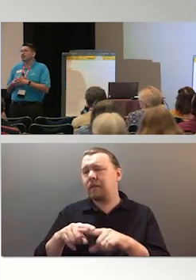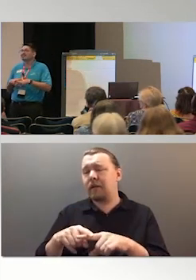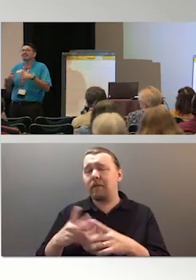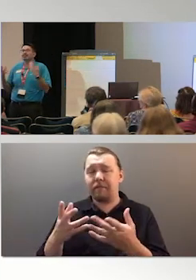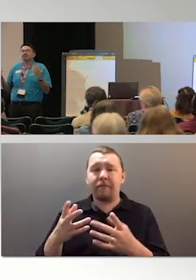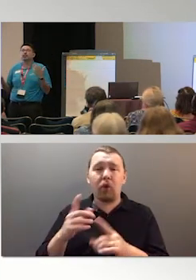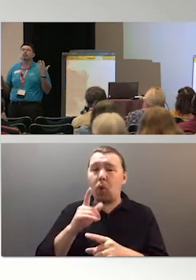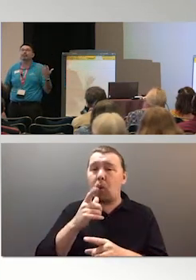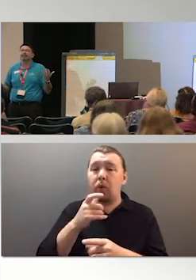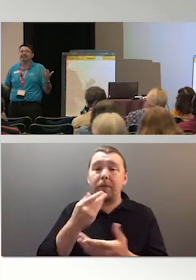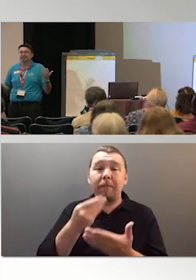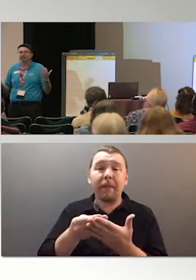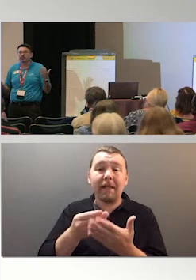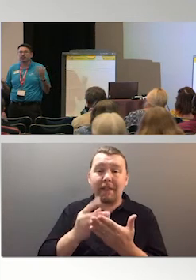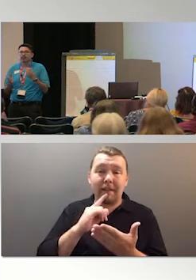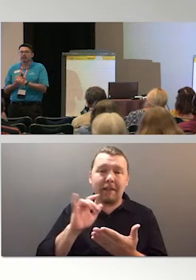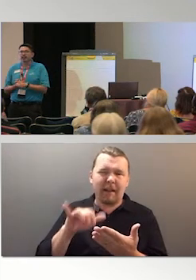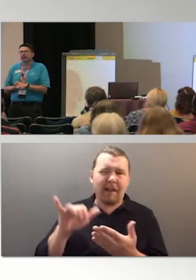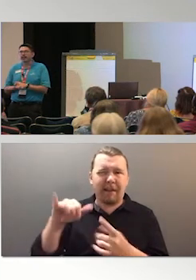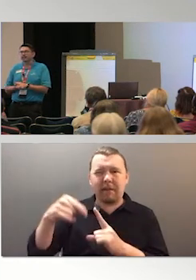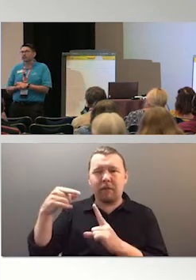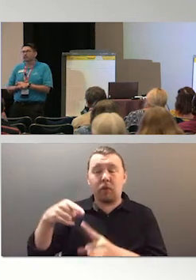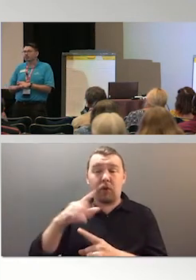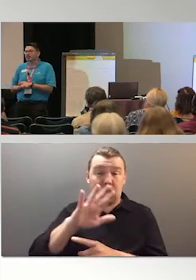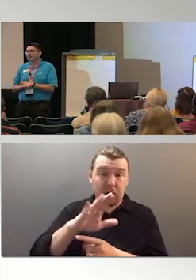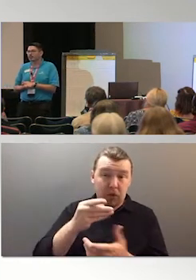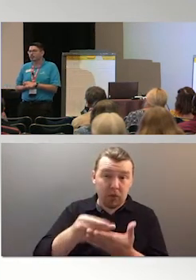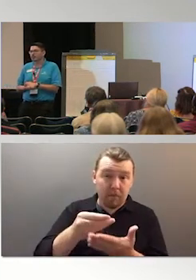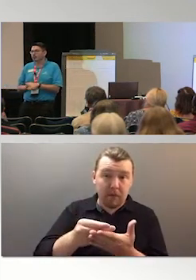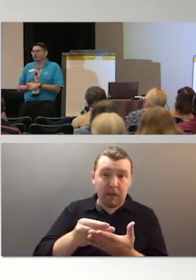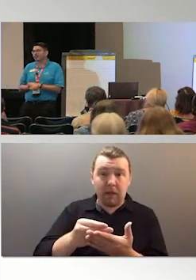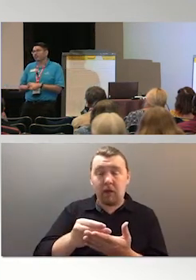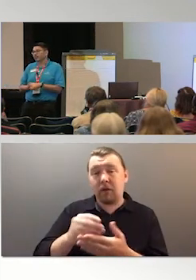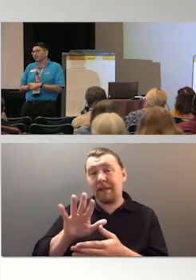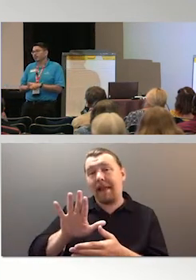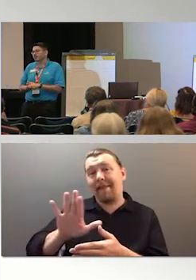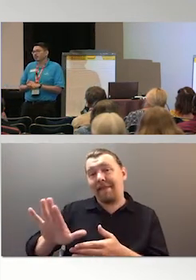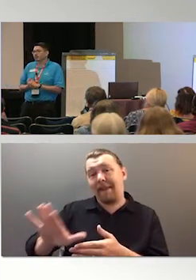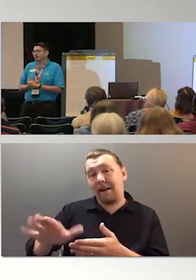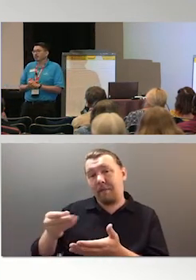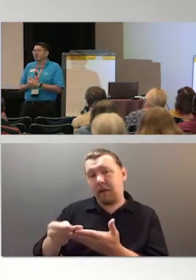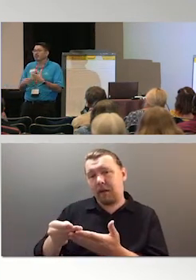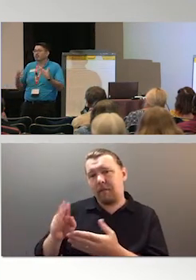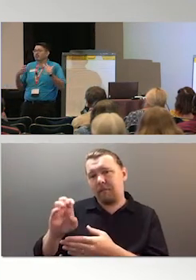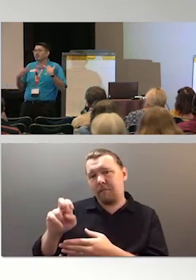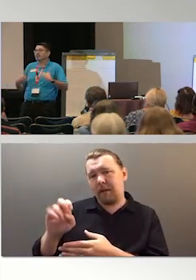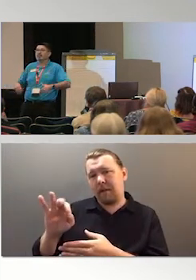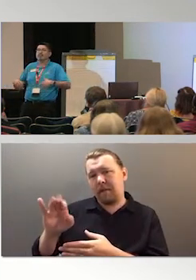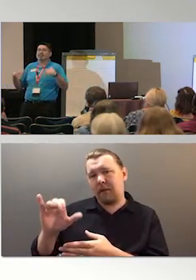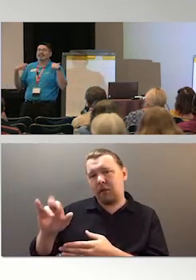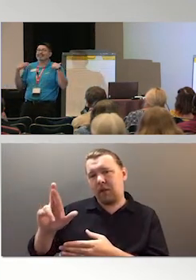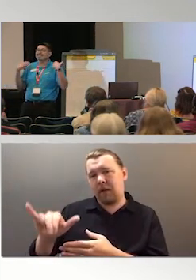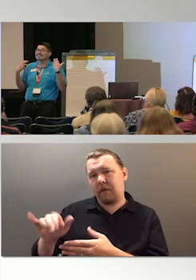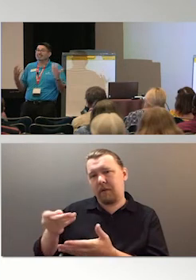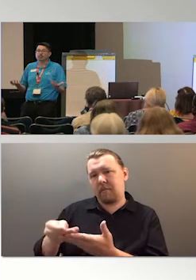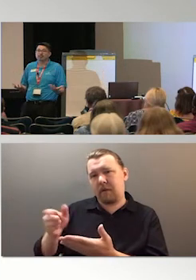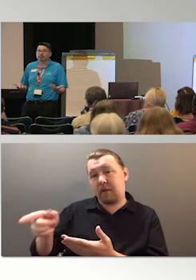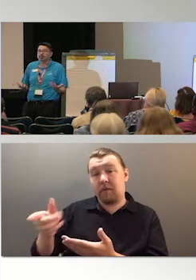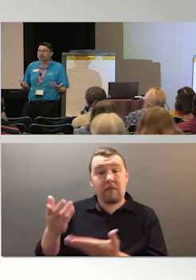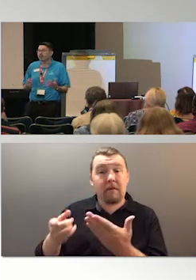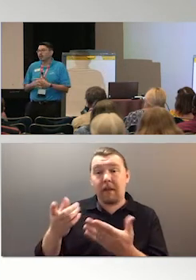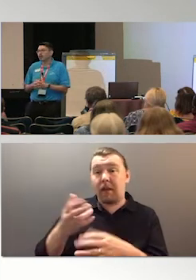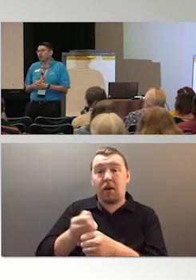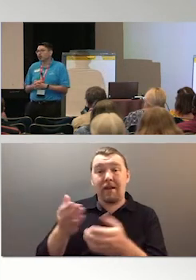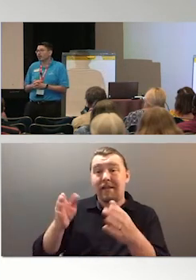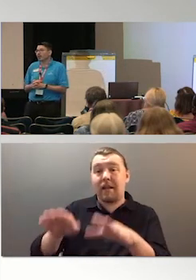on, basically it comes down to whose money is it, right? Is it your money or is it their money? If it's the beneficiary's money, maybe they got a settlement from